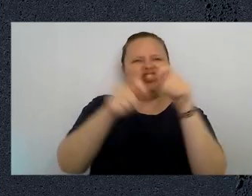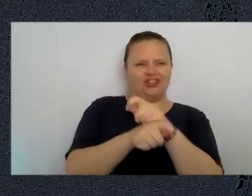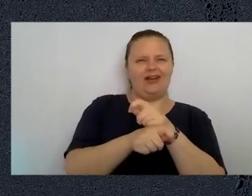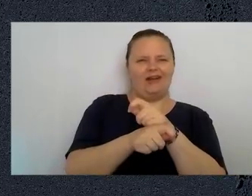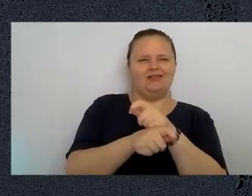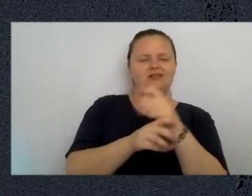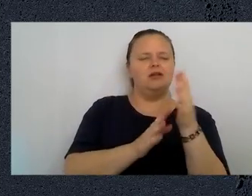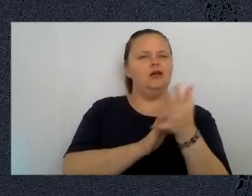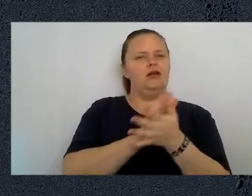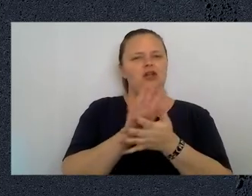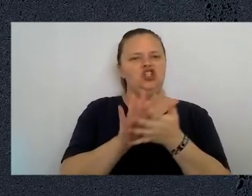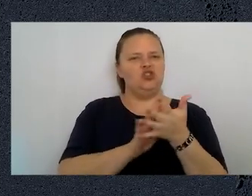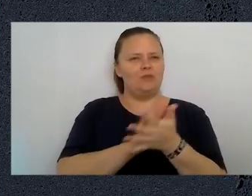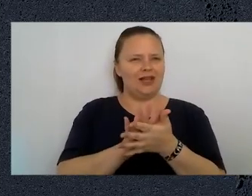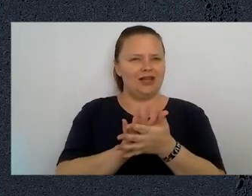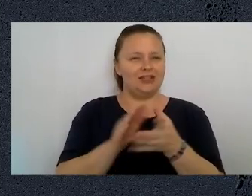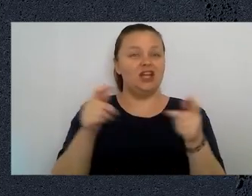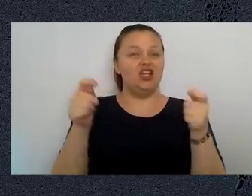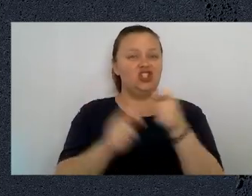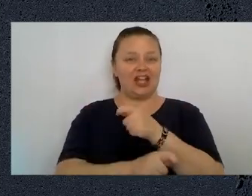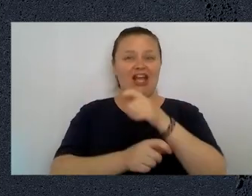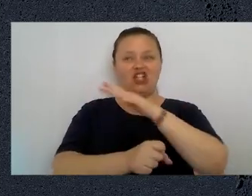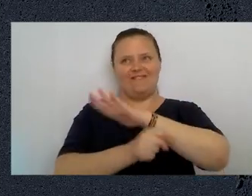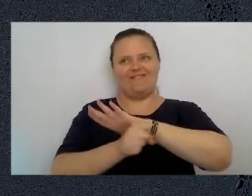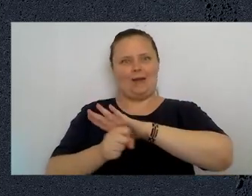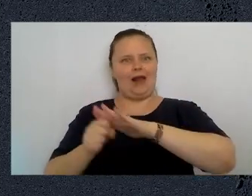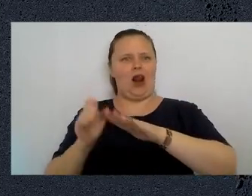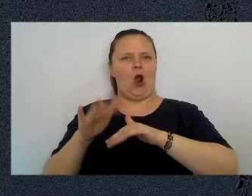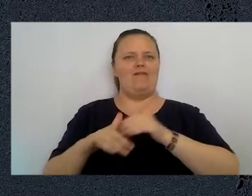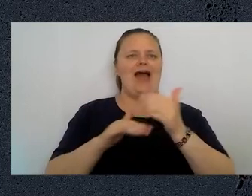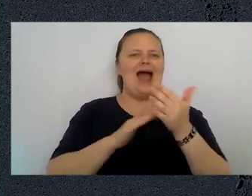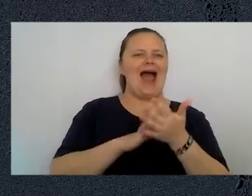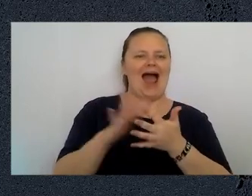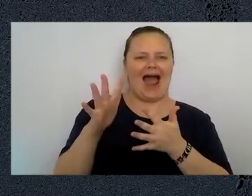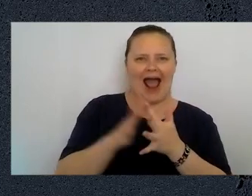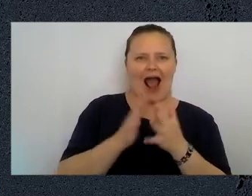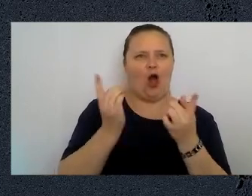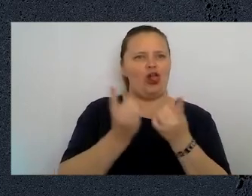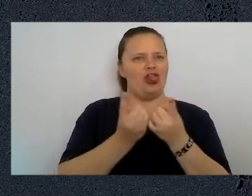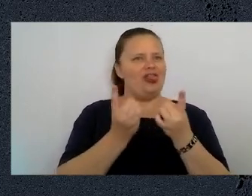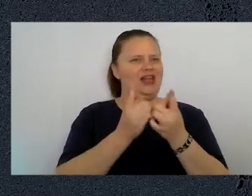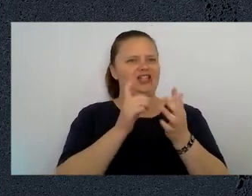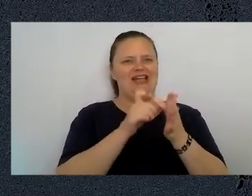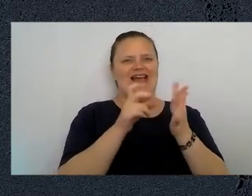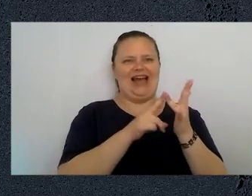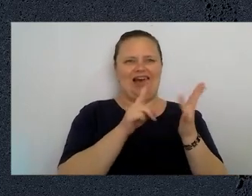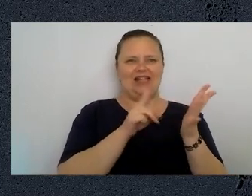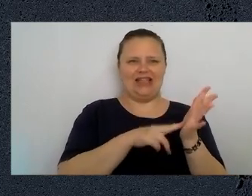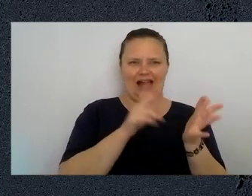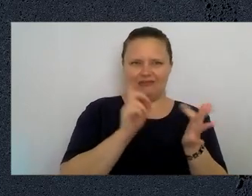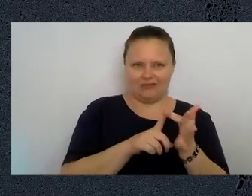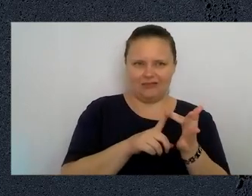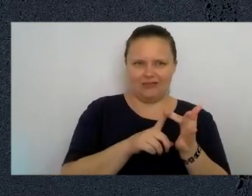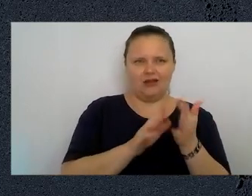just changing the fundamental ways that things are done, yep. that people behave,